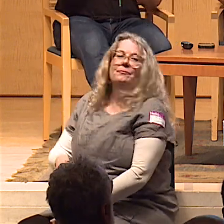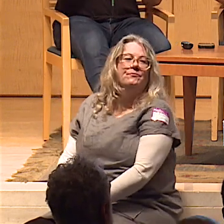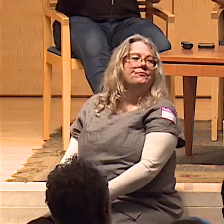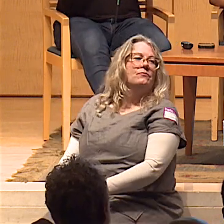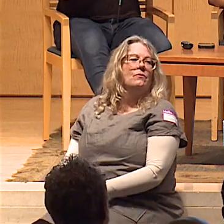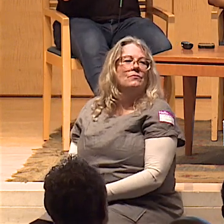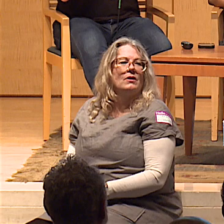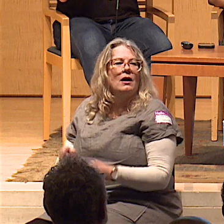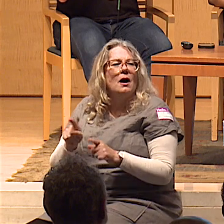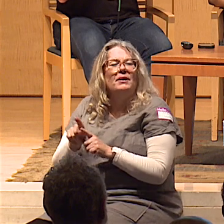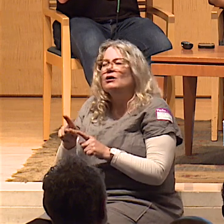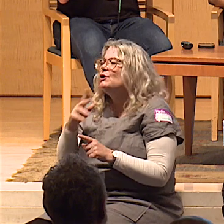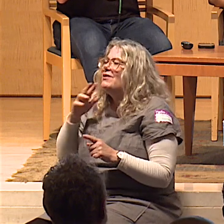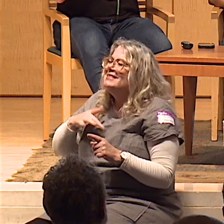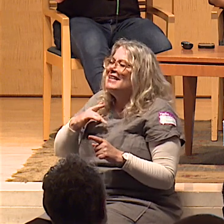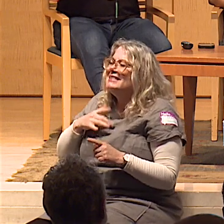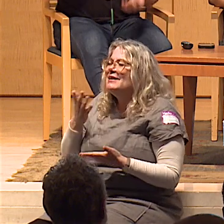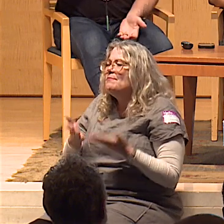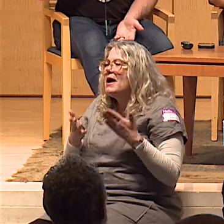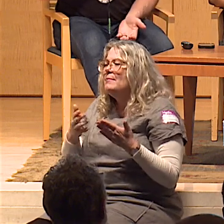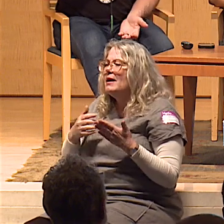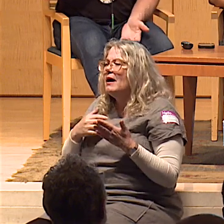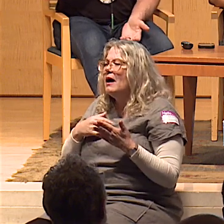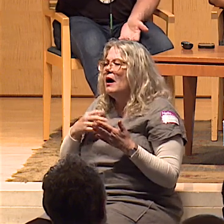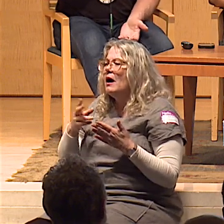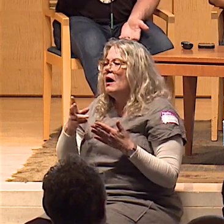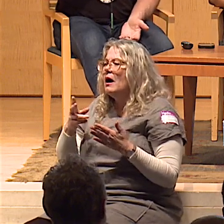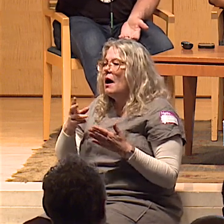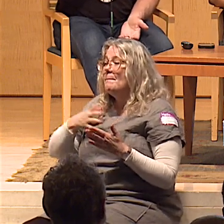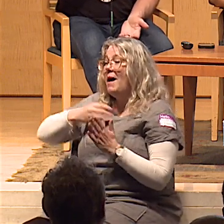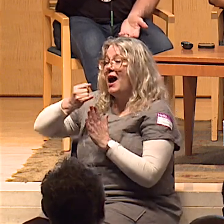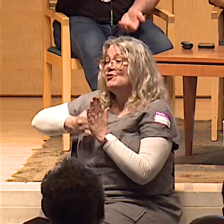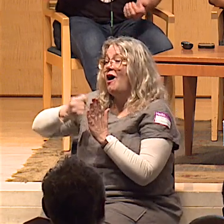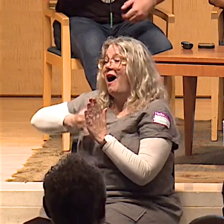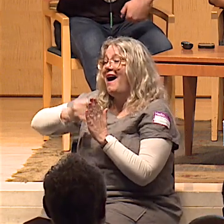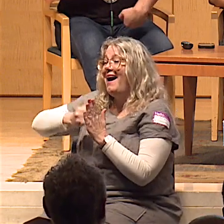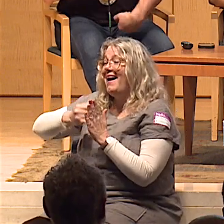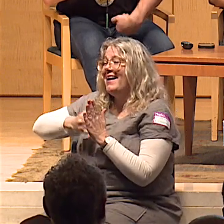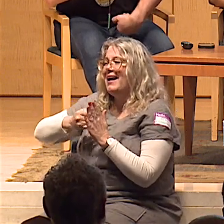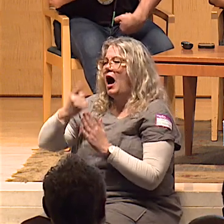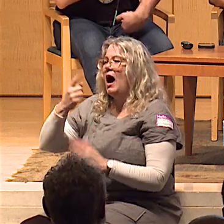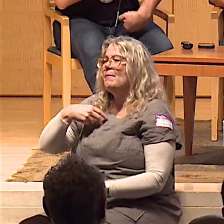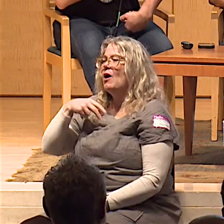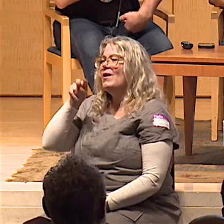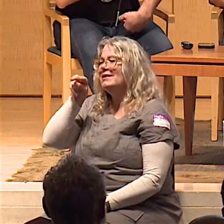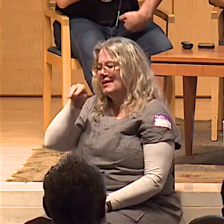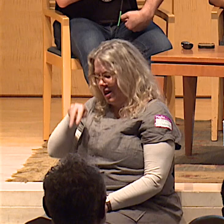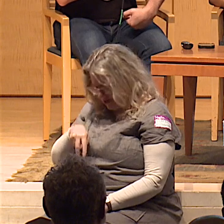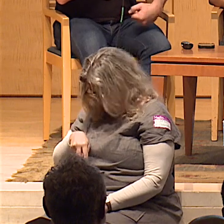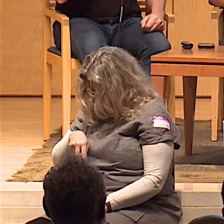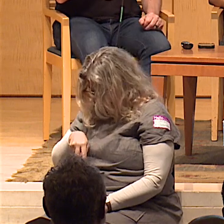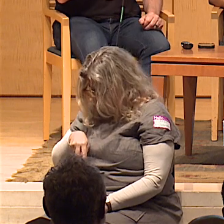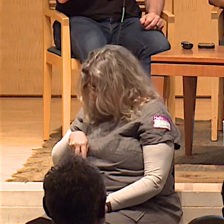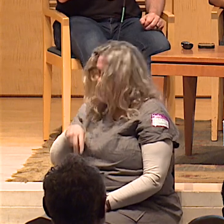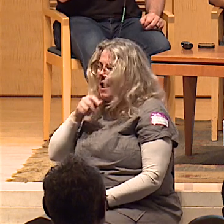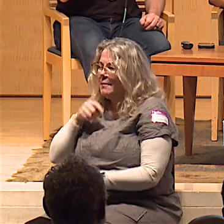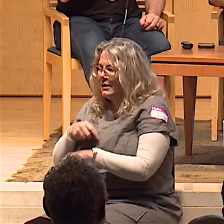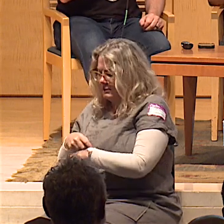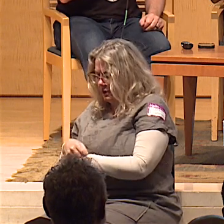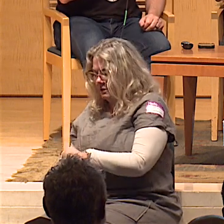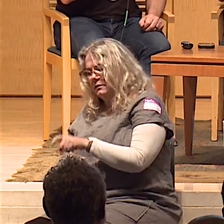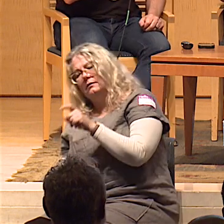But also this sort of sense of maybe I'm looking down on my own dick all the time, and so I'm not seeing the underside of it. So yeah,